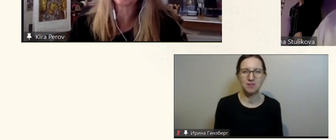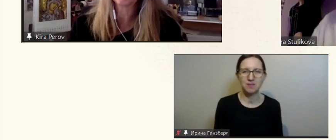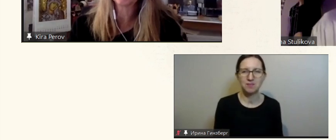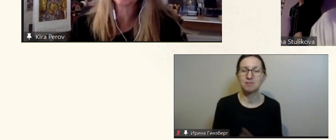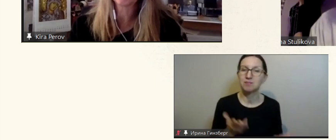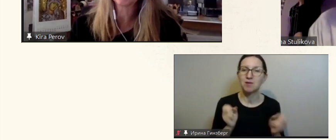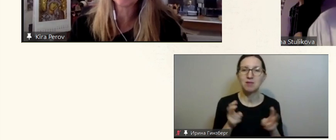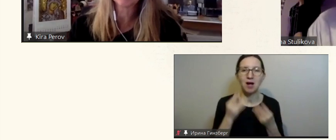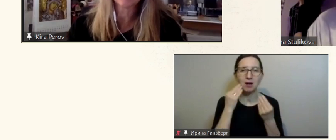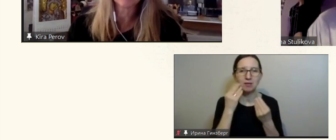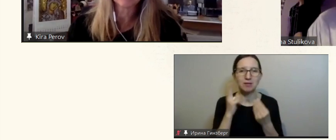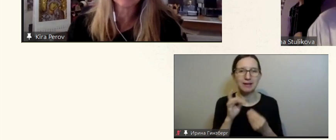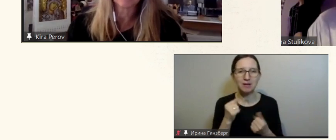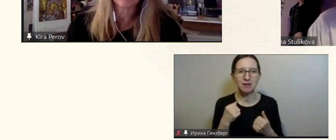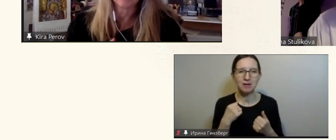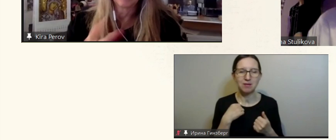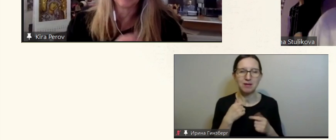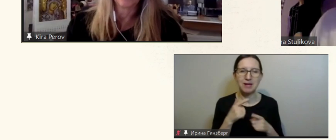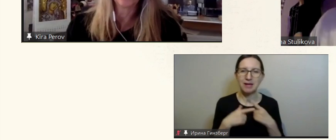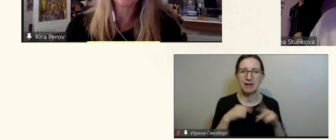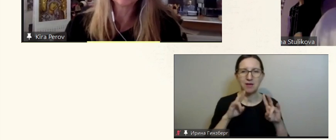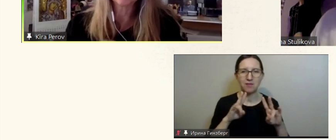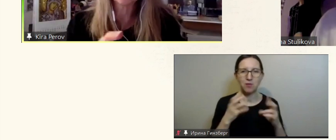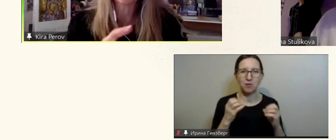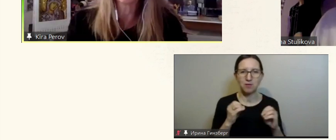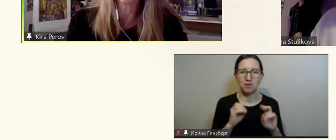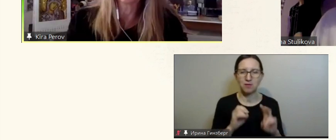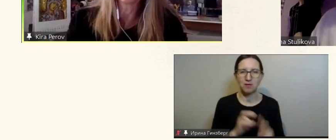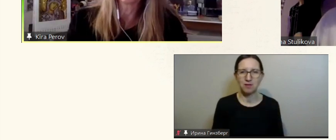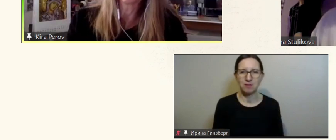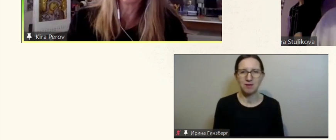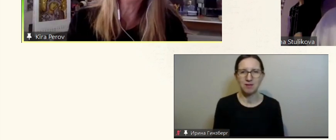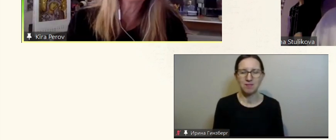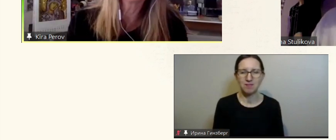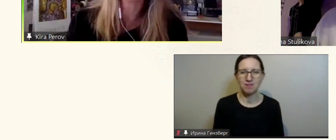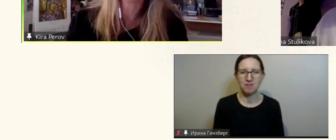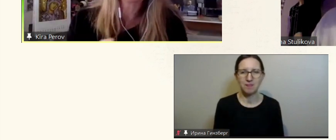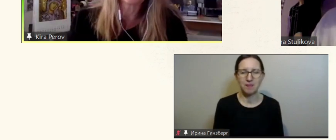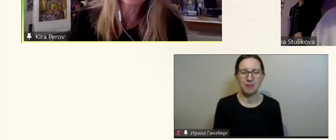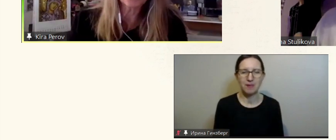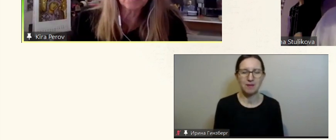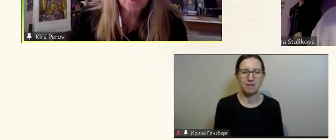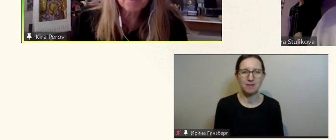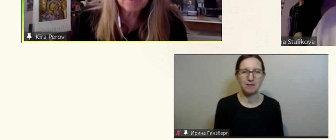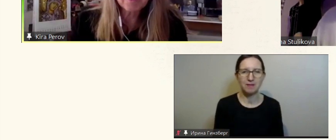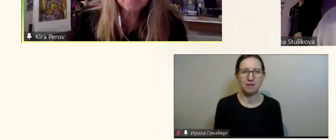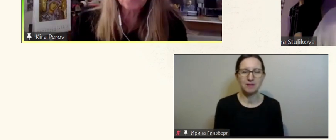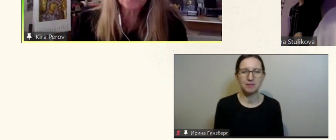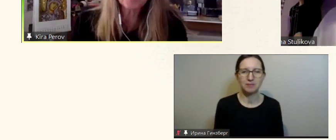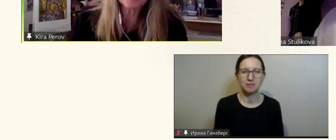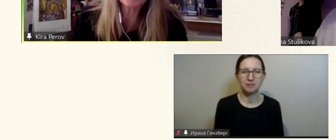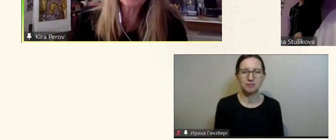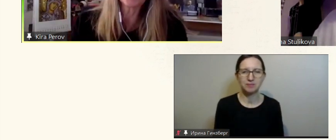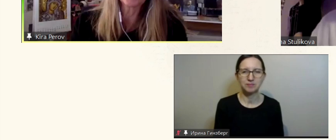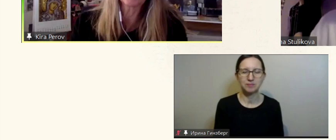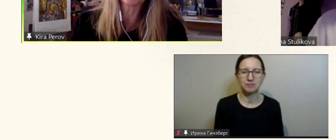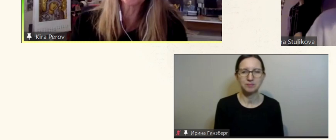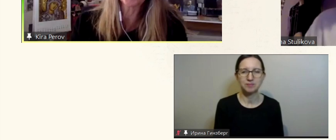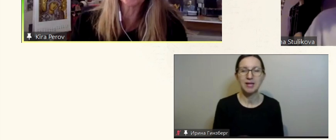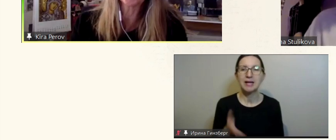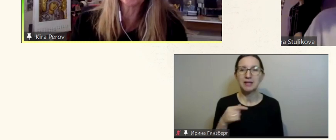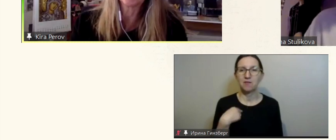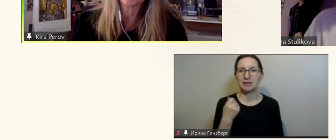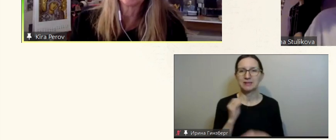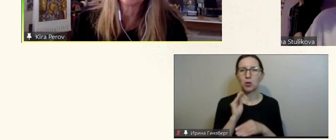next question? Shall I switch to the next question, or? Yeah, we can, just one moment. This photograph